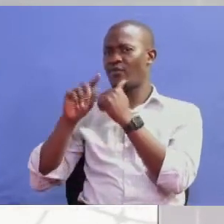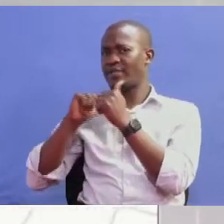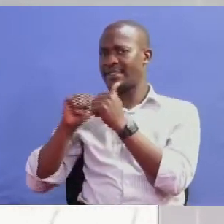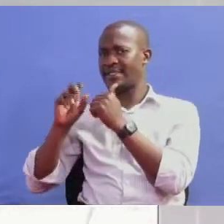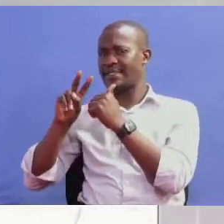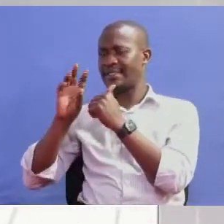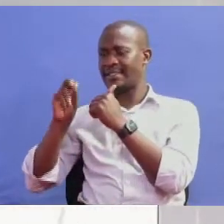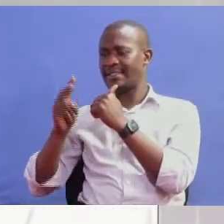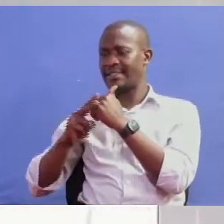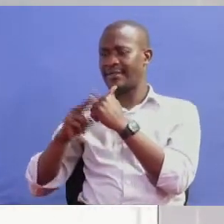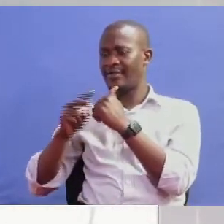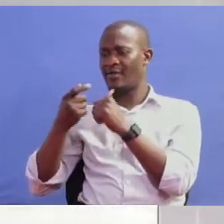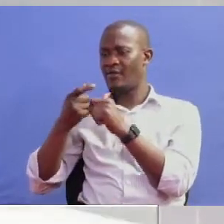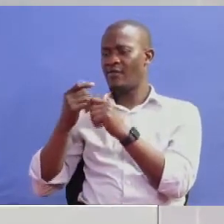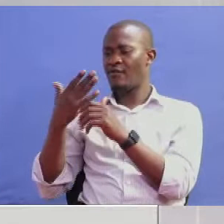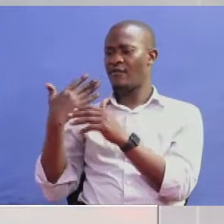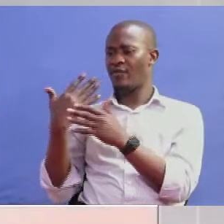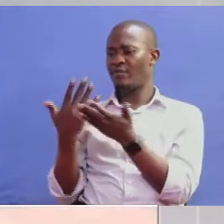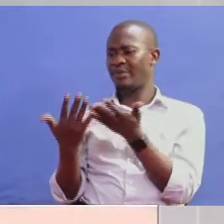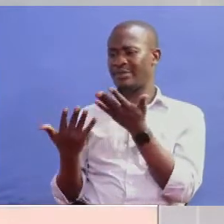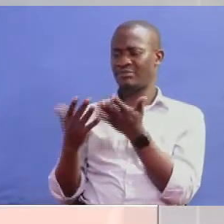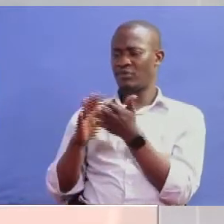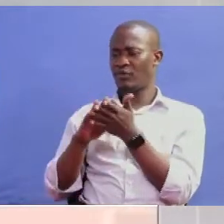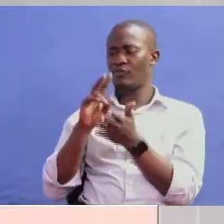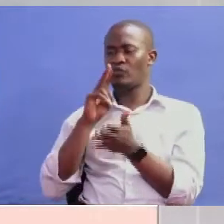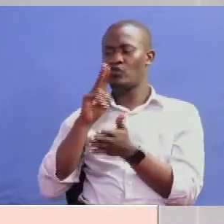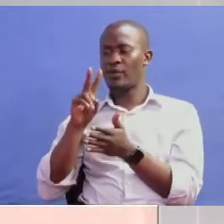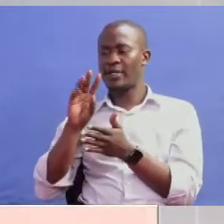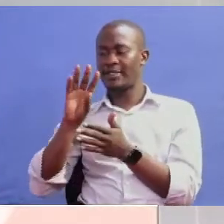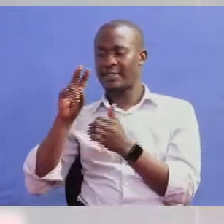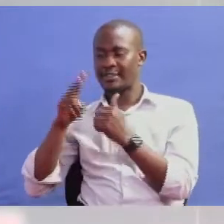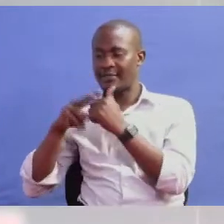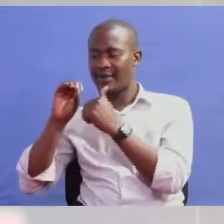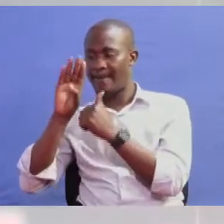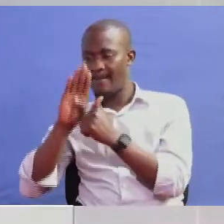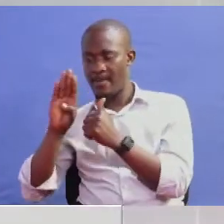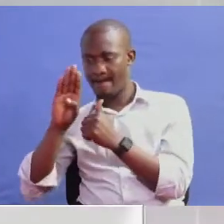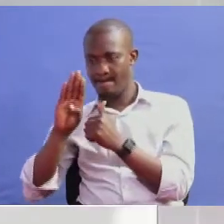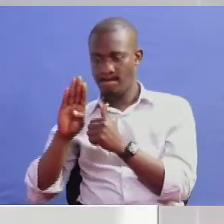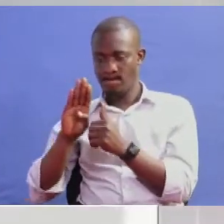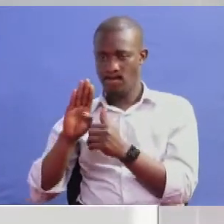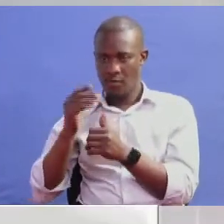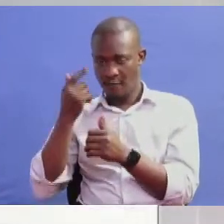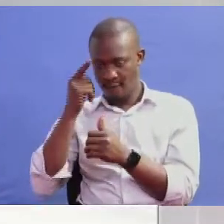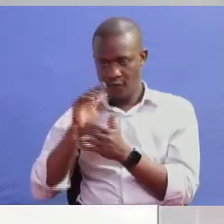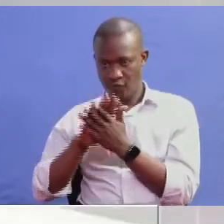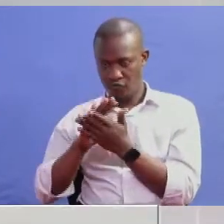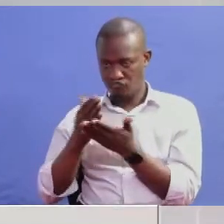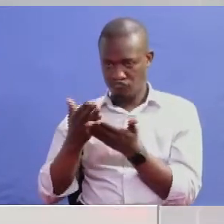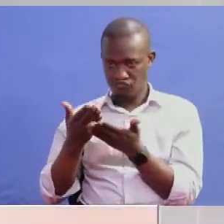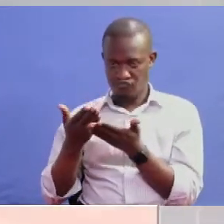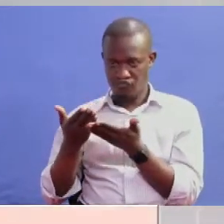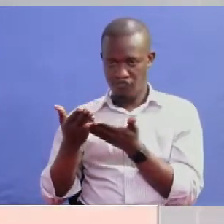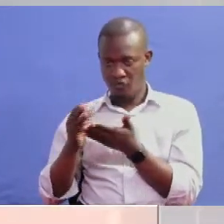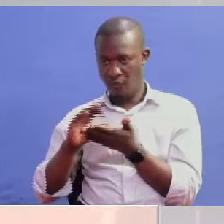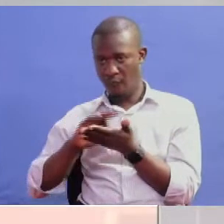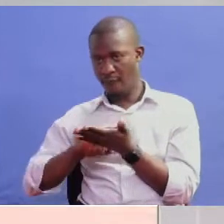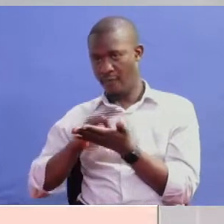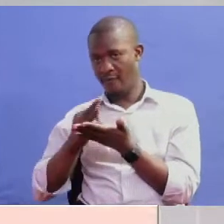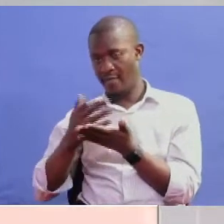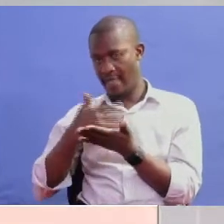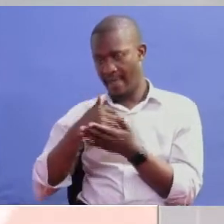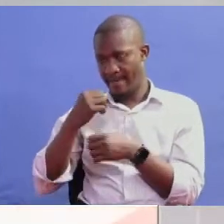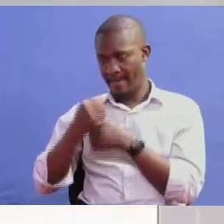shillings from previous estimates of 270 billion Kenyan shillings for commercial financing in the